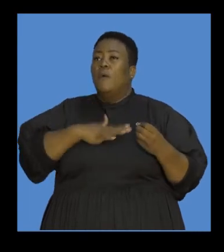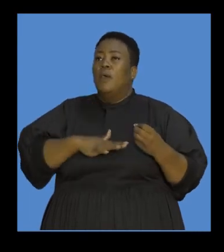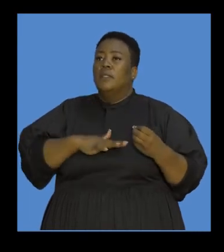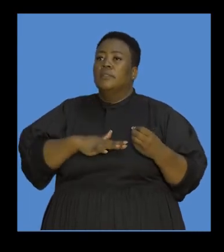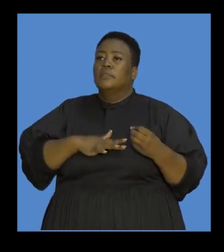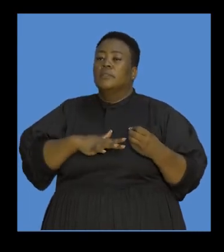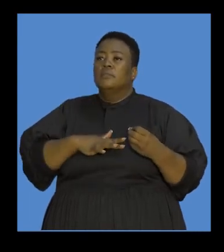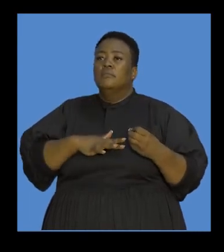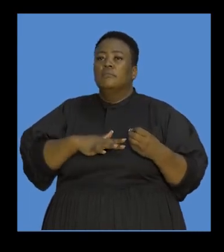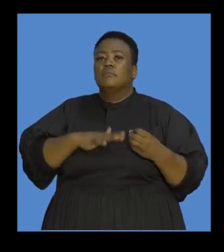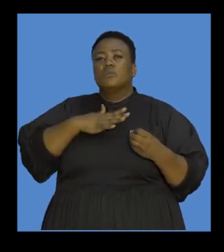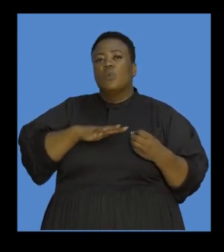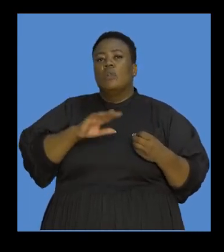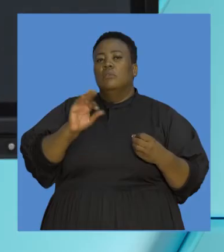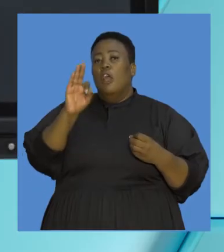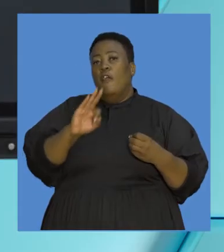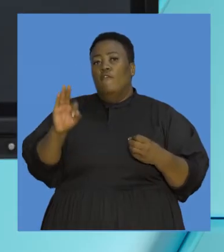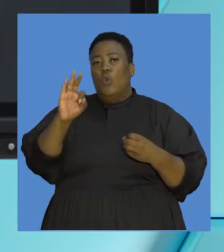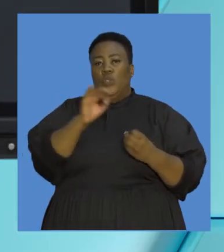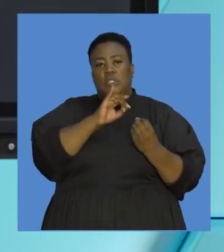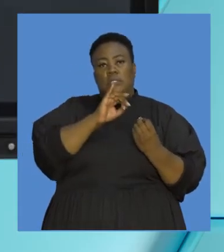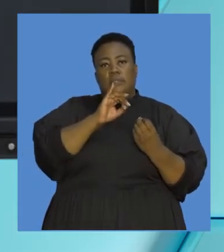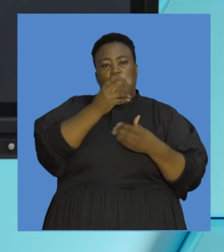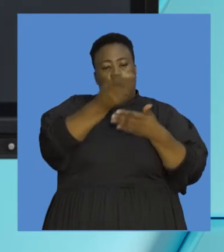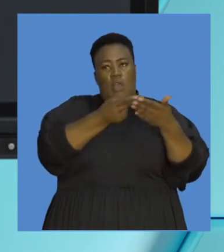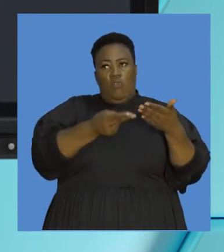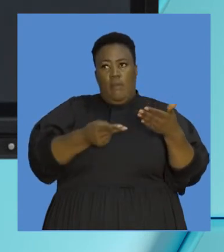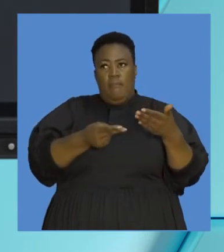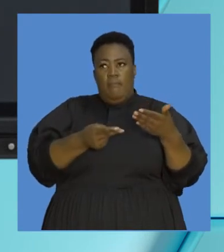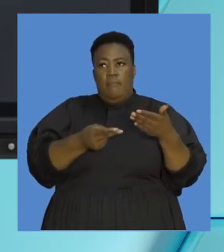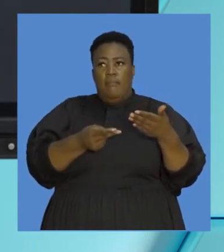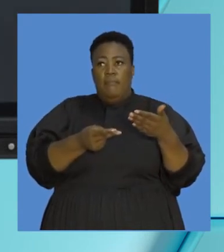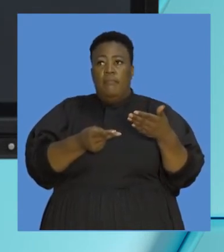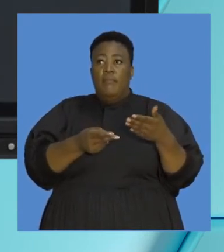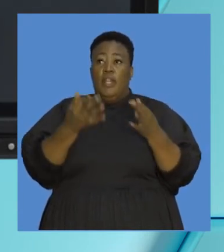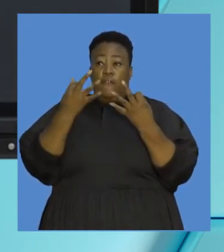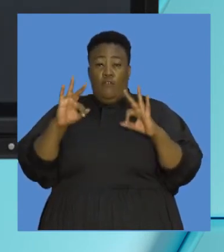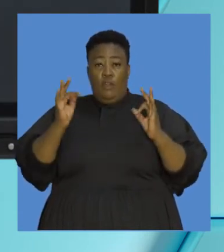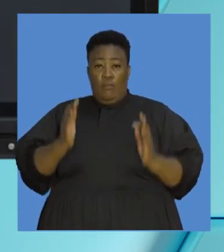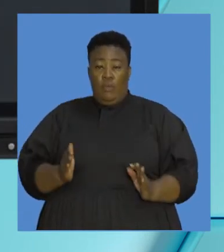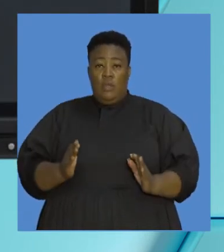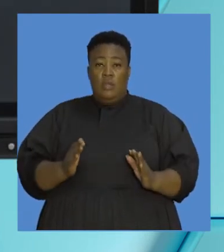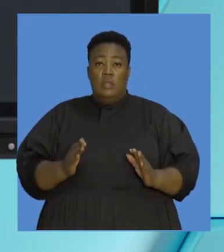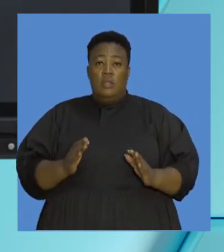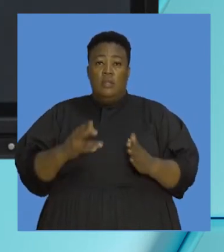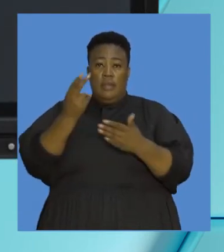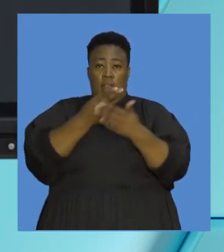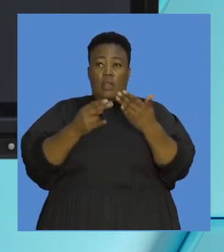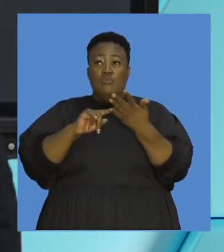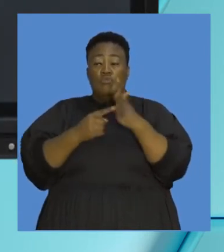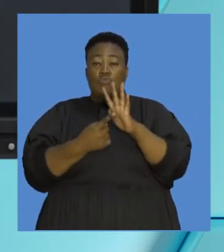is I want a force diagram and a free body diagram showing the brick at